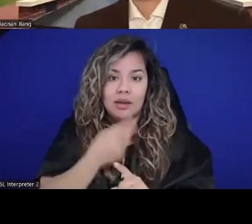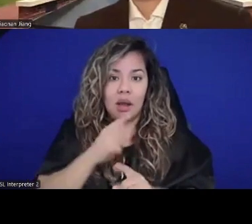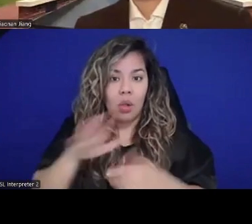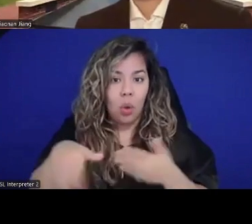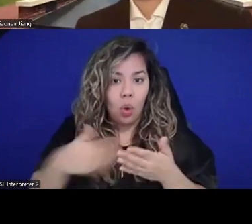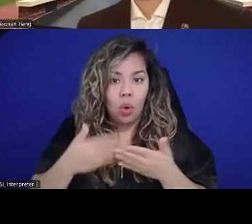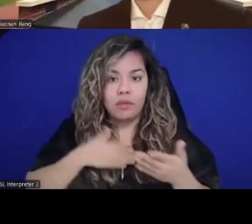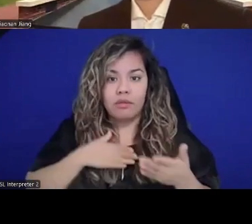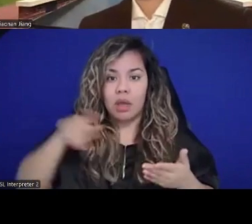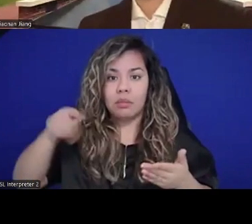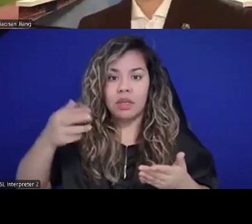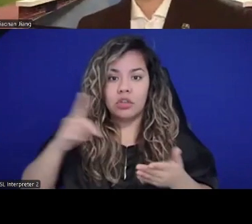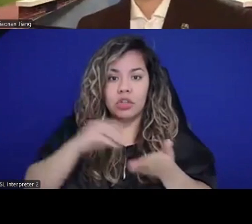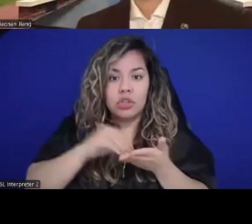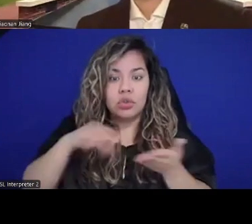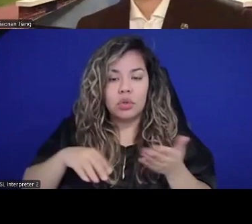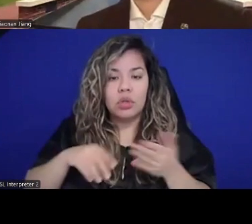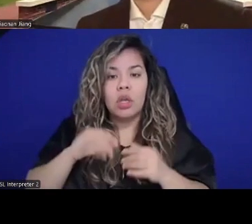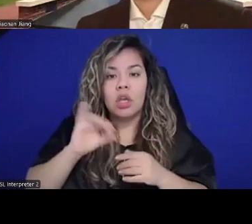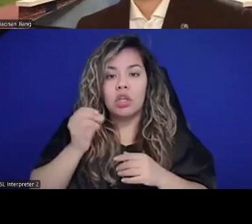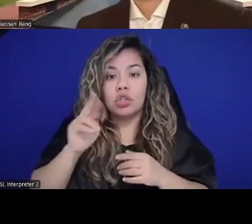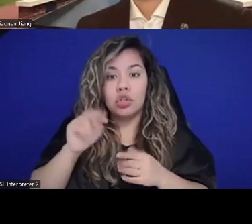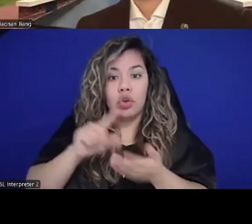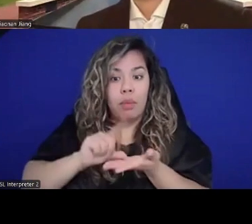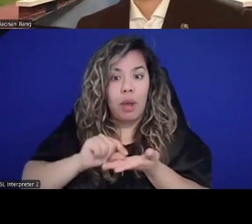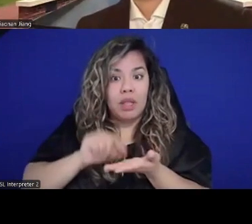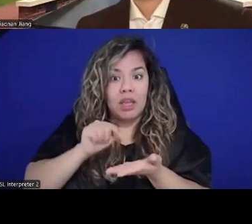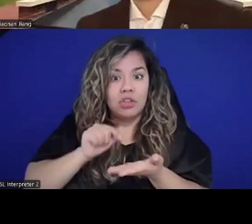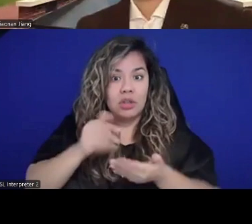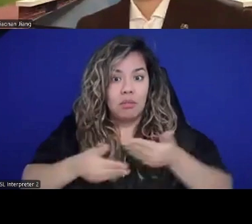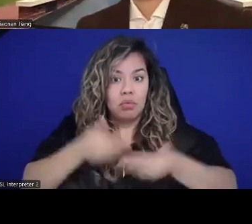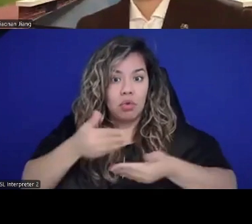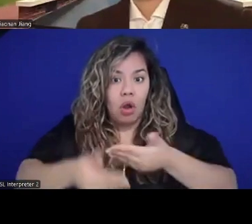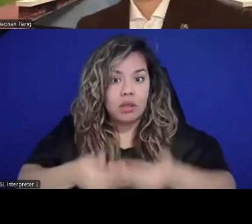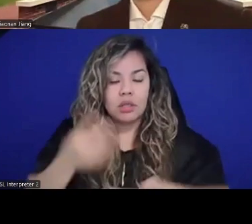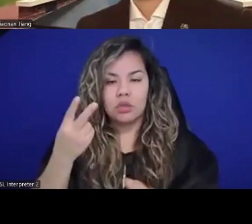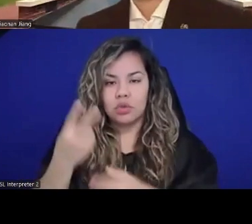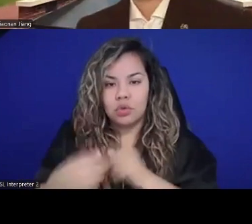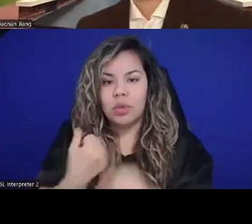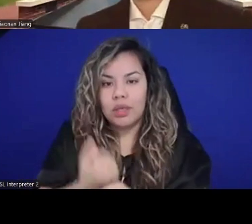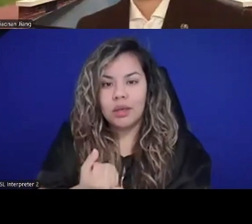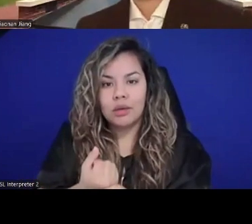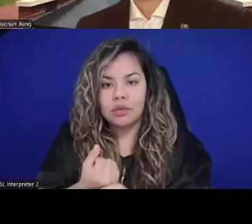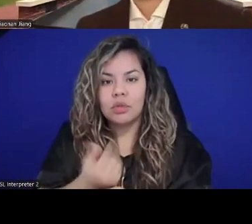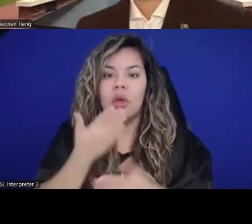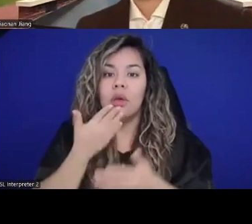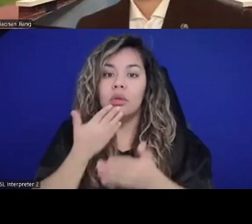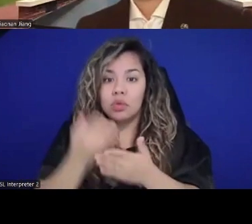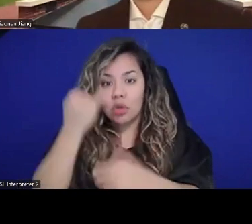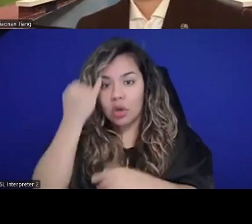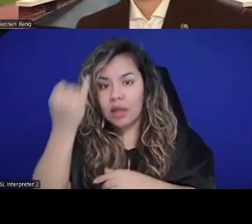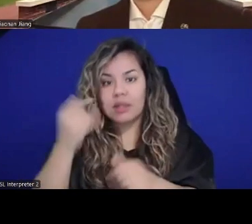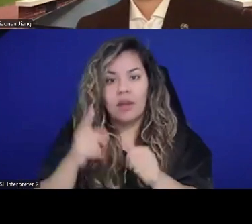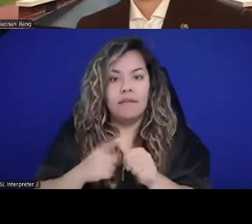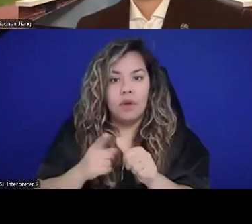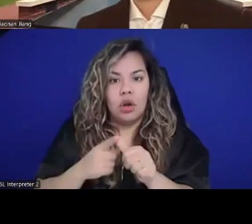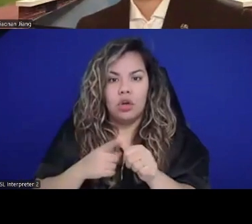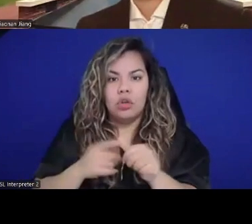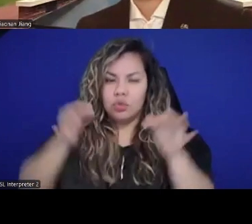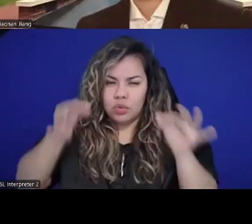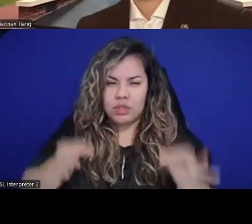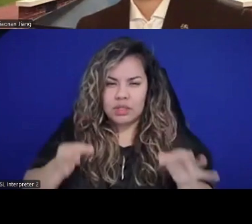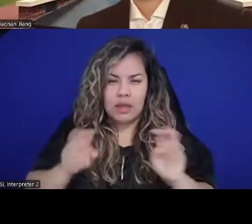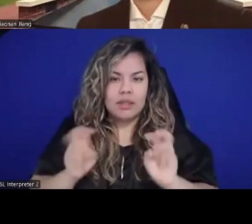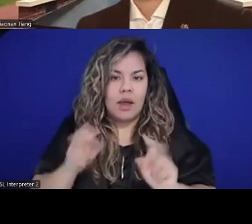the journal publication is a 2-year process. So it is good idea to first decide which topic